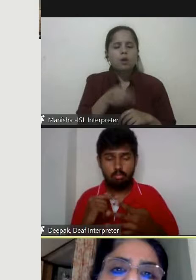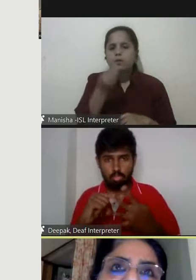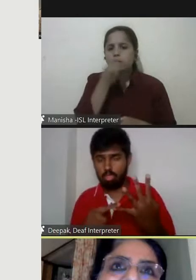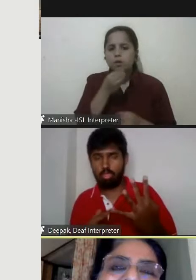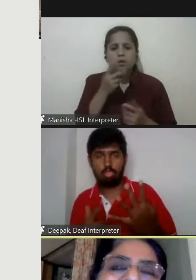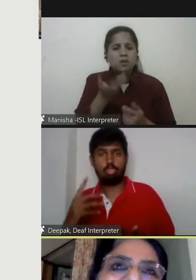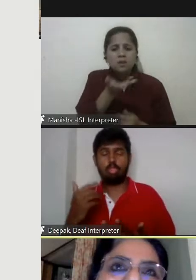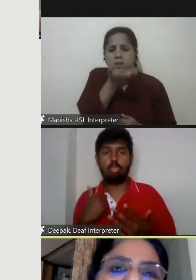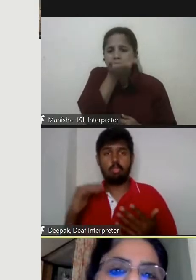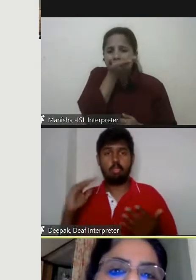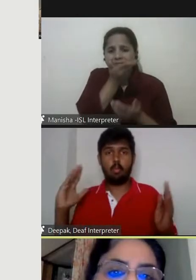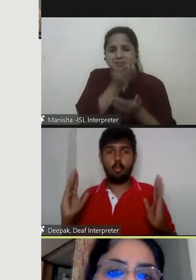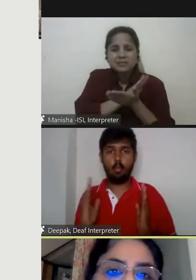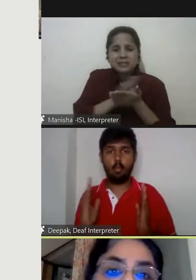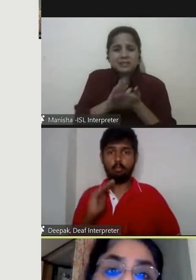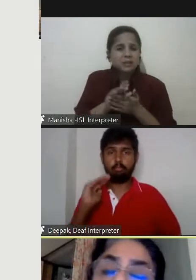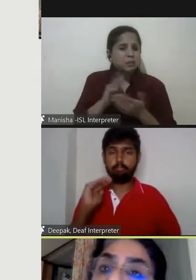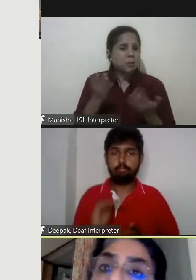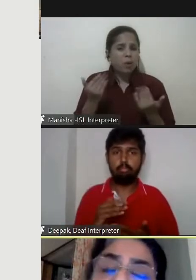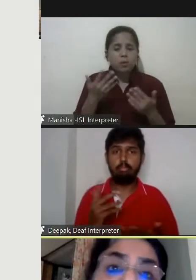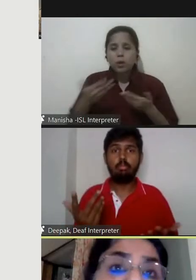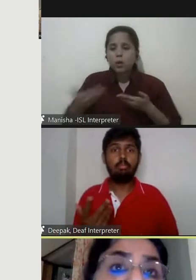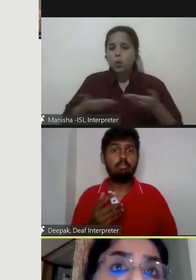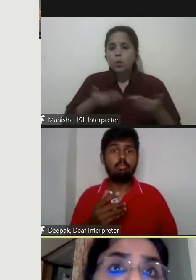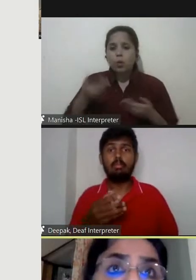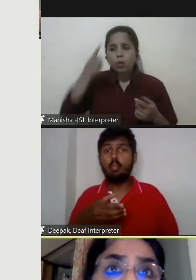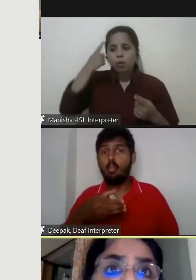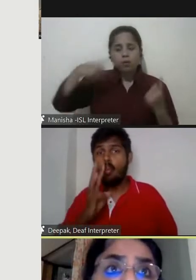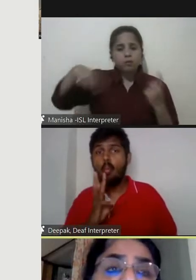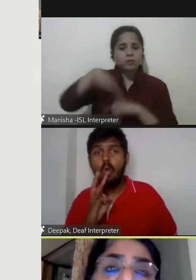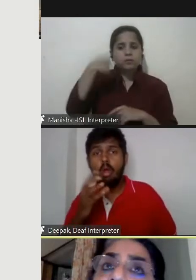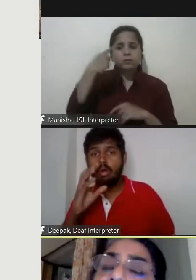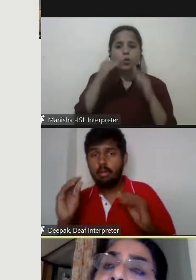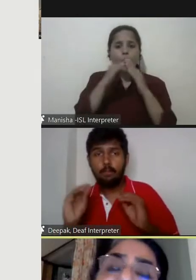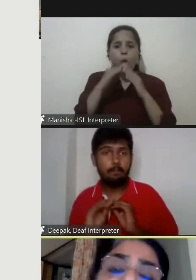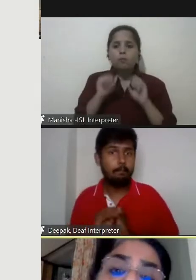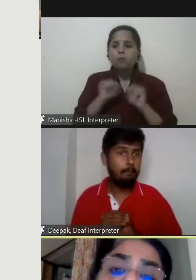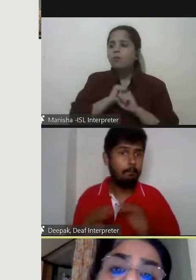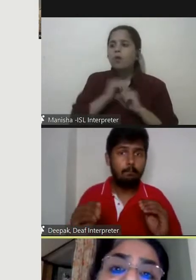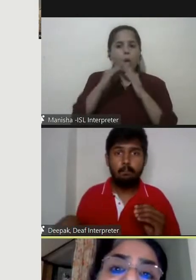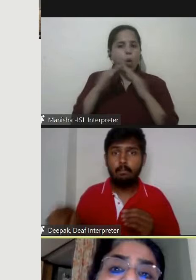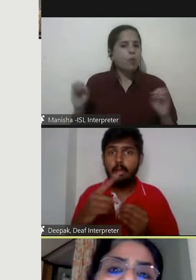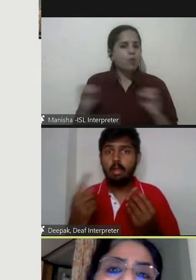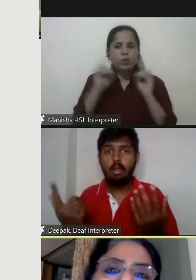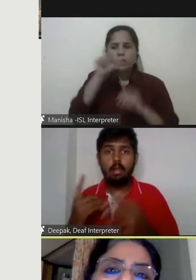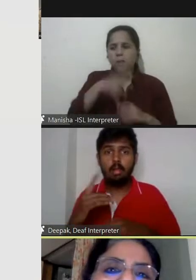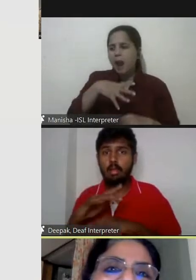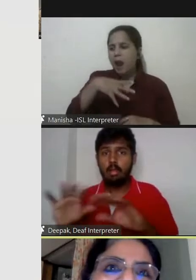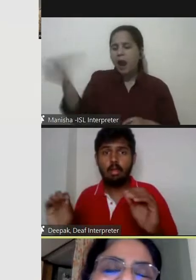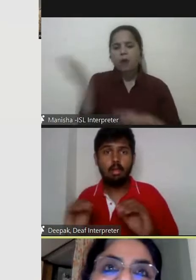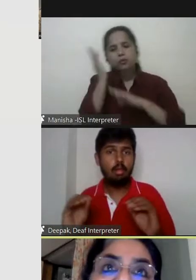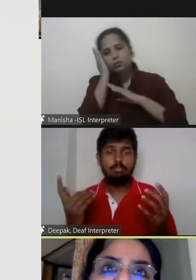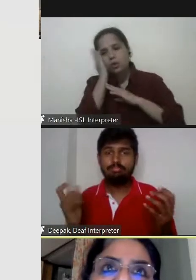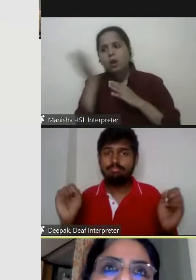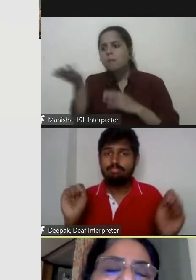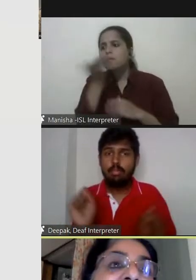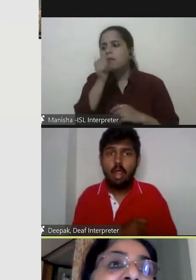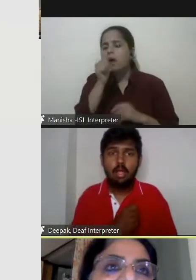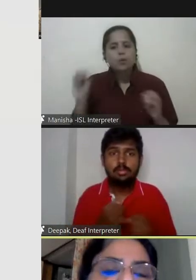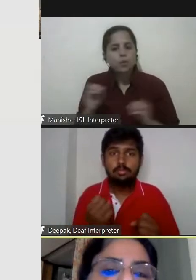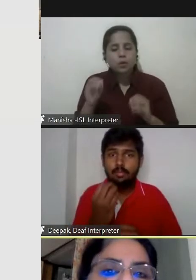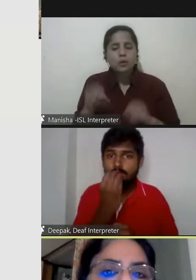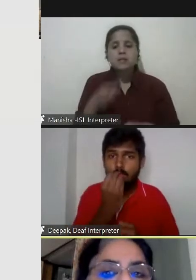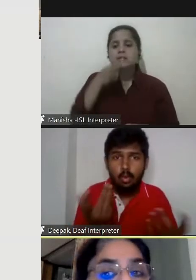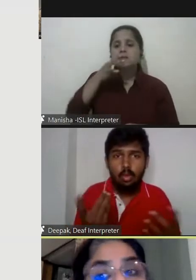not available on the streets of Kolkata for those who were homeless, or salt was not available in Chhattisgarh,